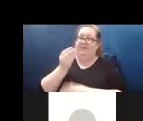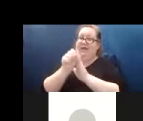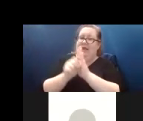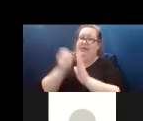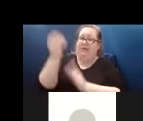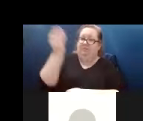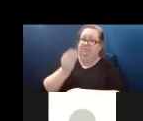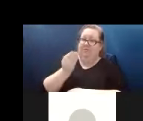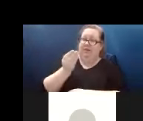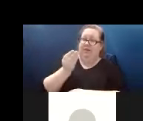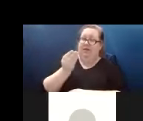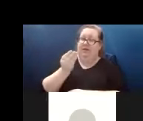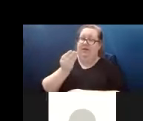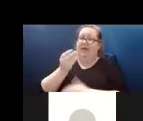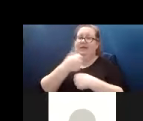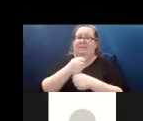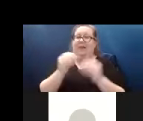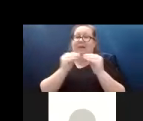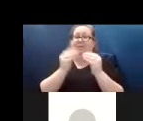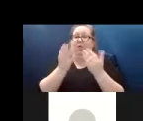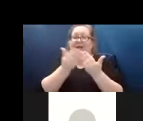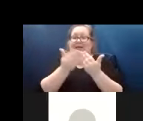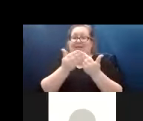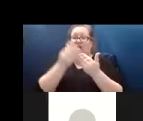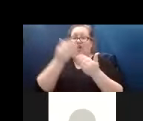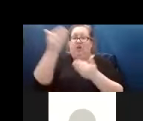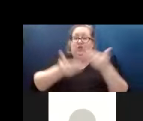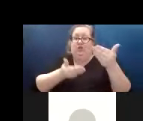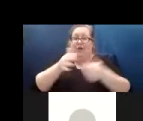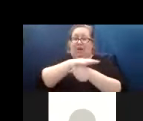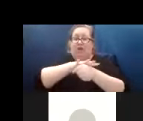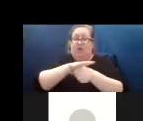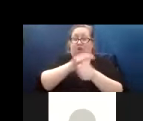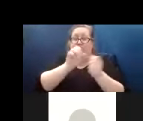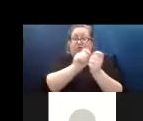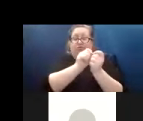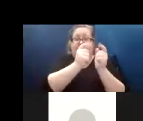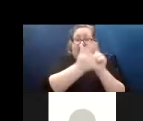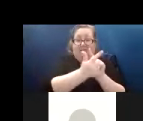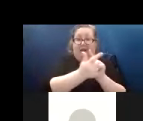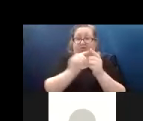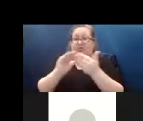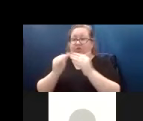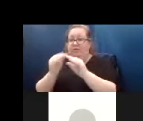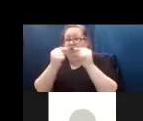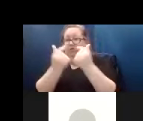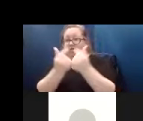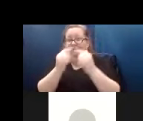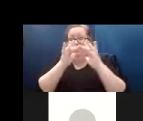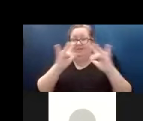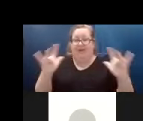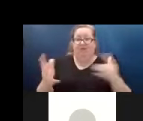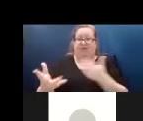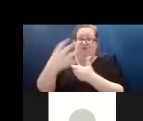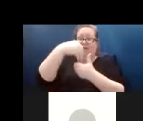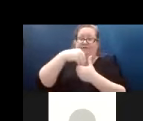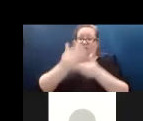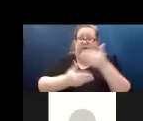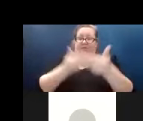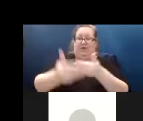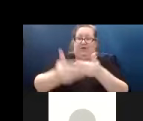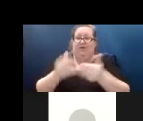make it easier to hire local translators, community groups, etc., to be part of this process too.